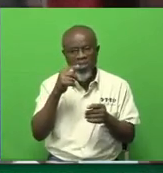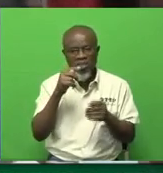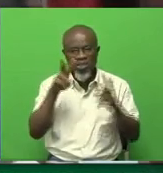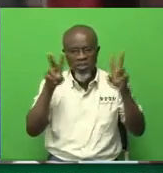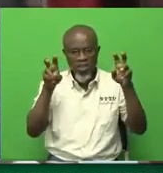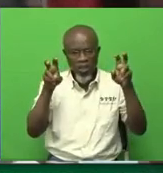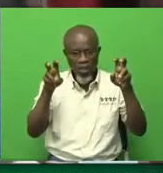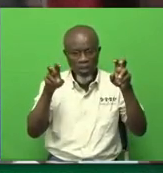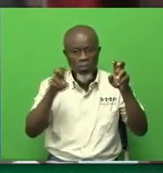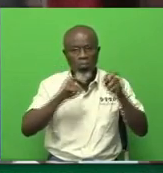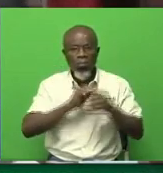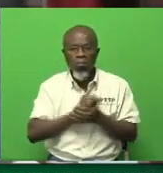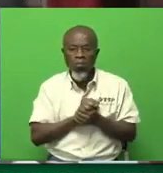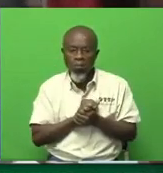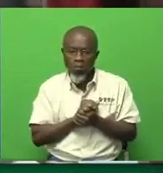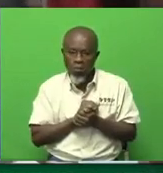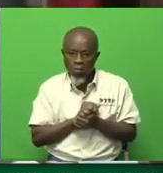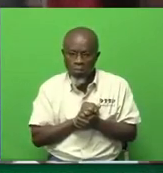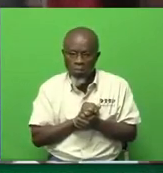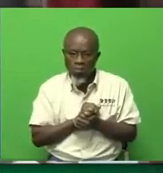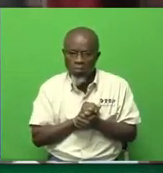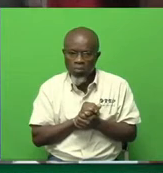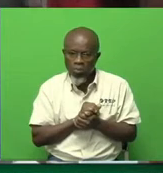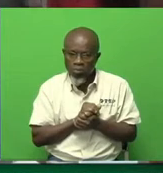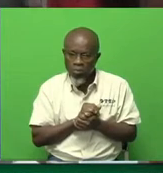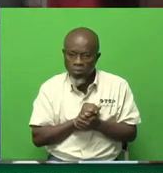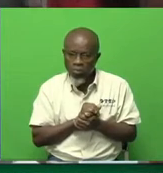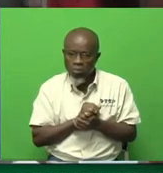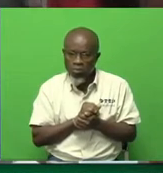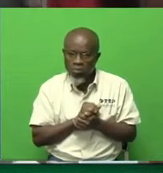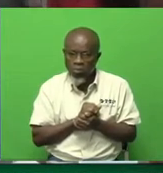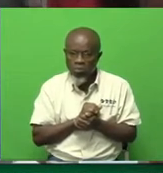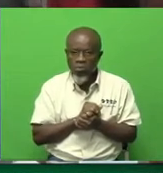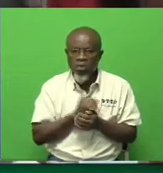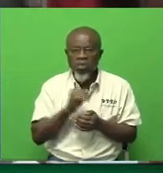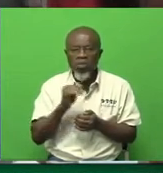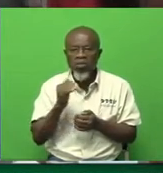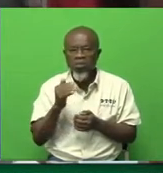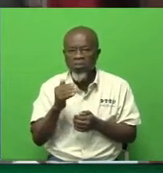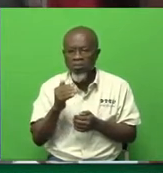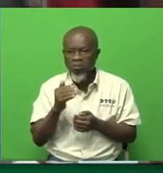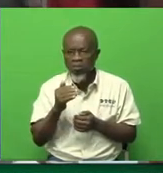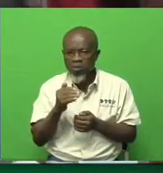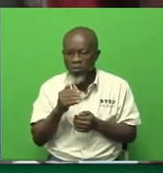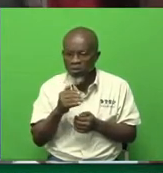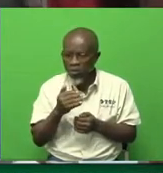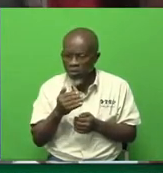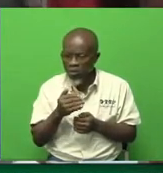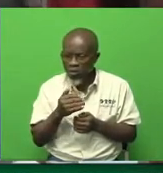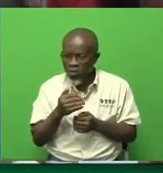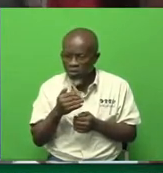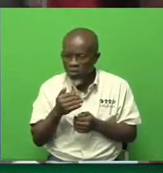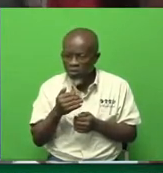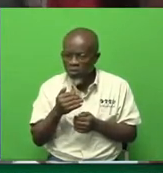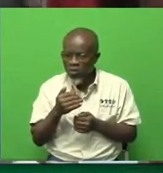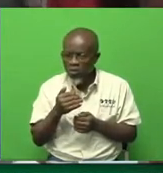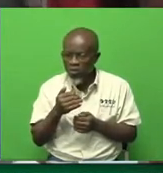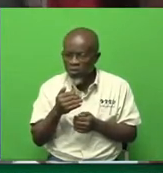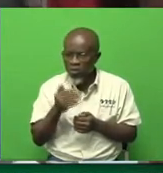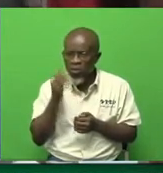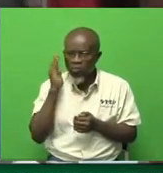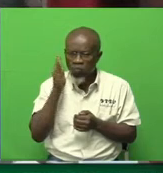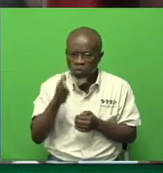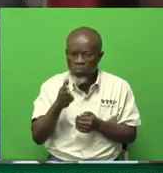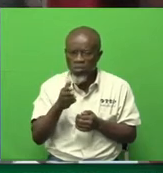remember it might be artificial to be saying the leader of the opposition all of the time and it will be artificial